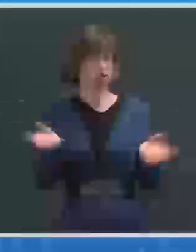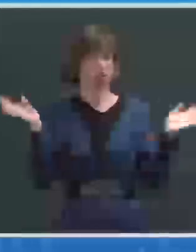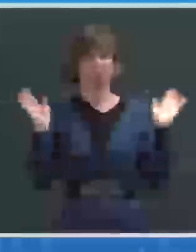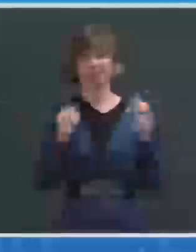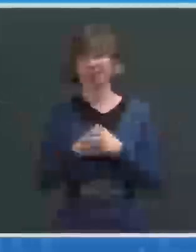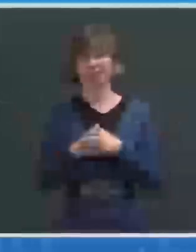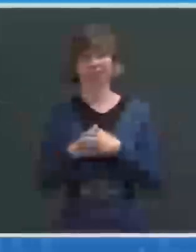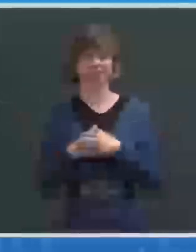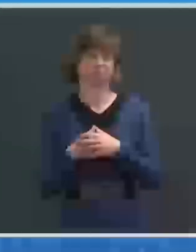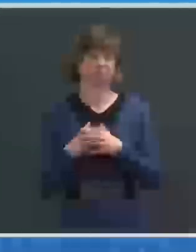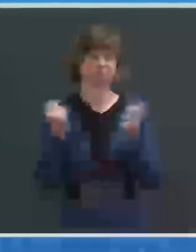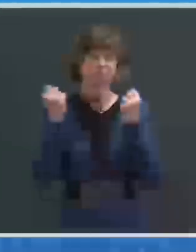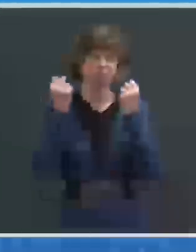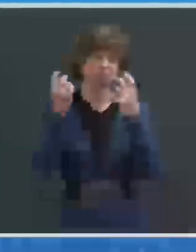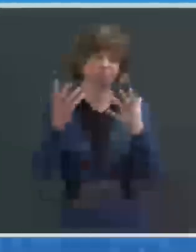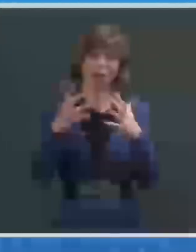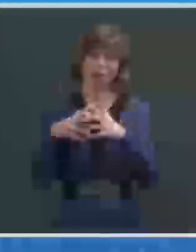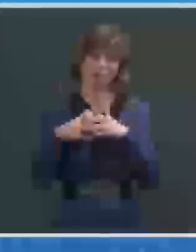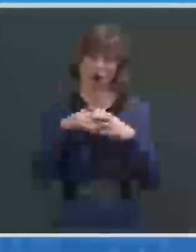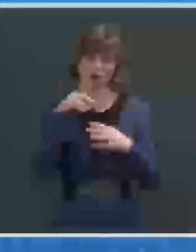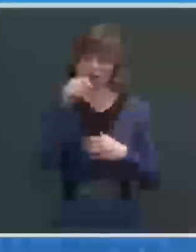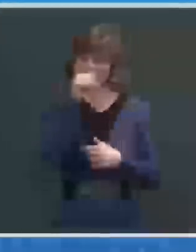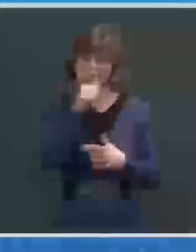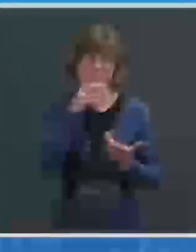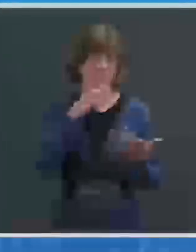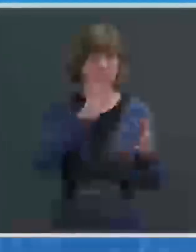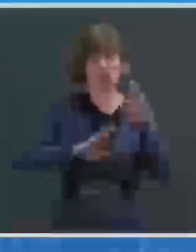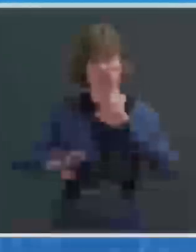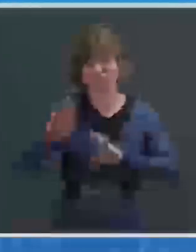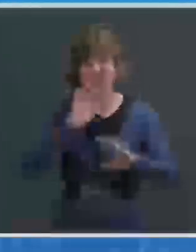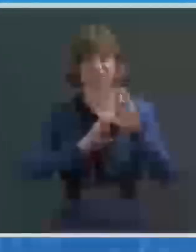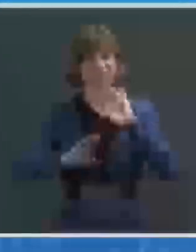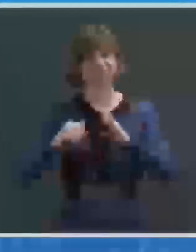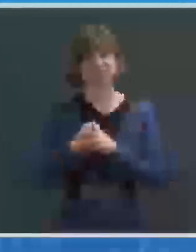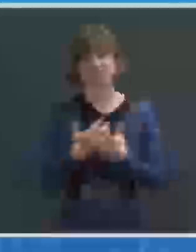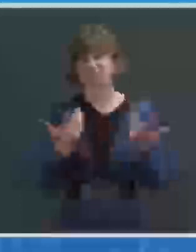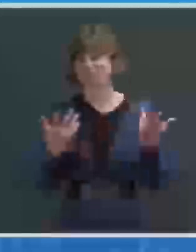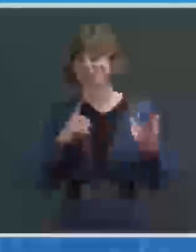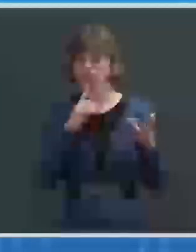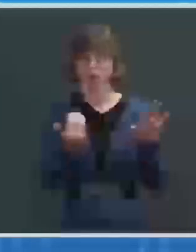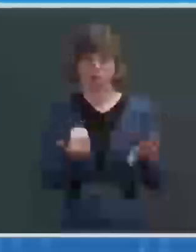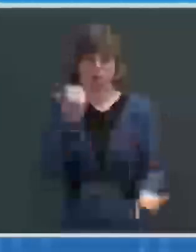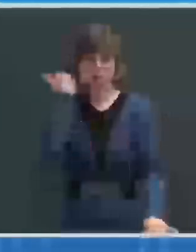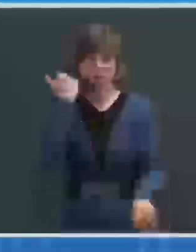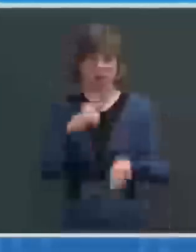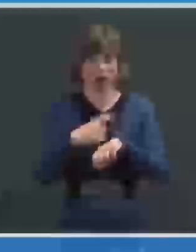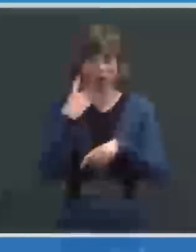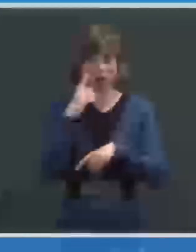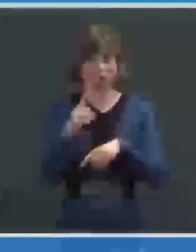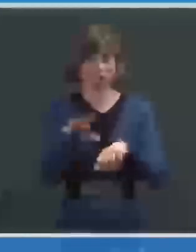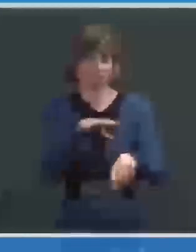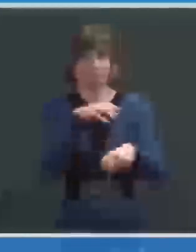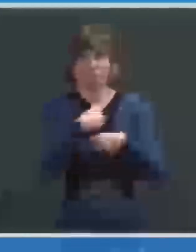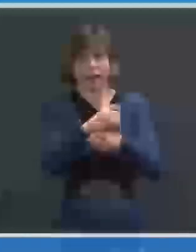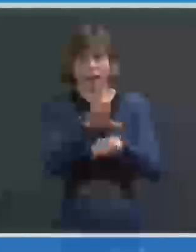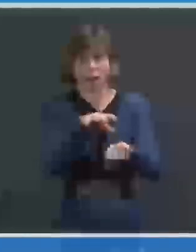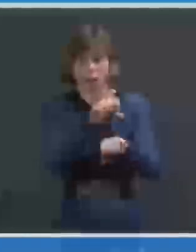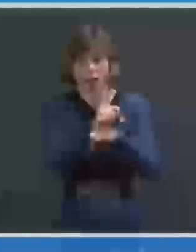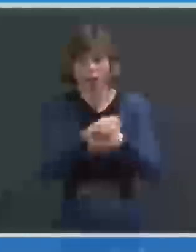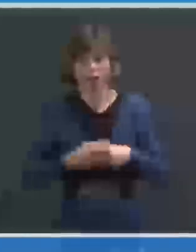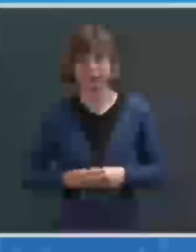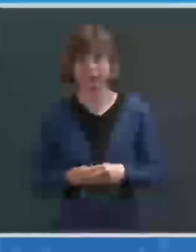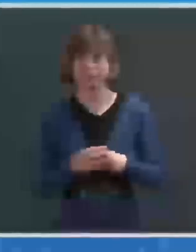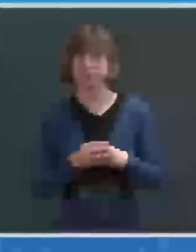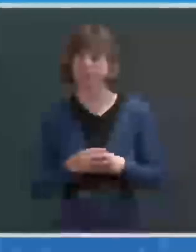Americans are suffering frustration, taking up way too much time to schedule an appointment. And we